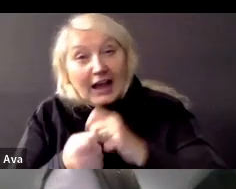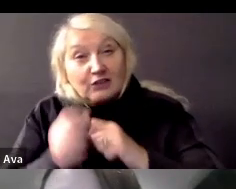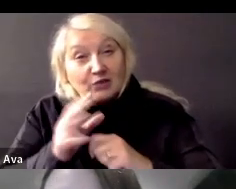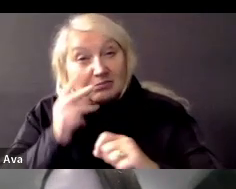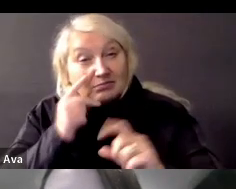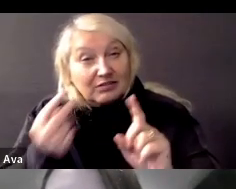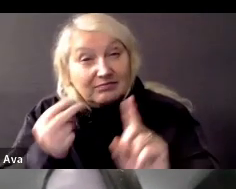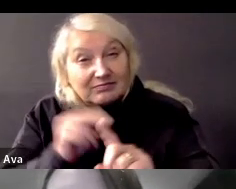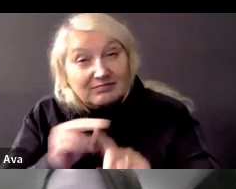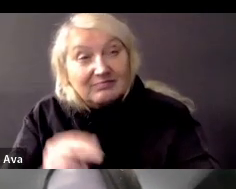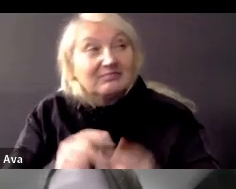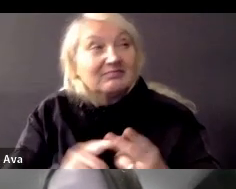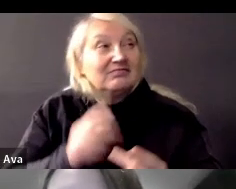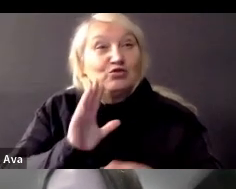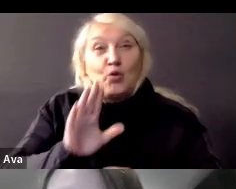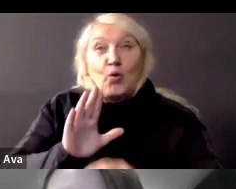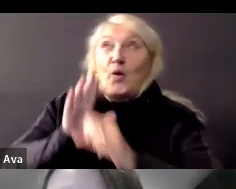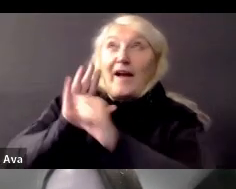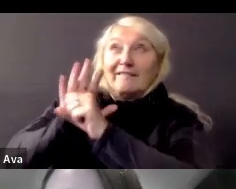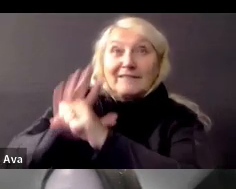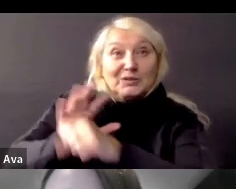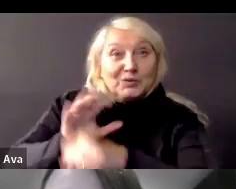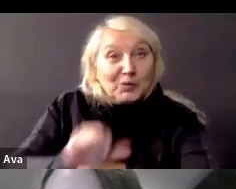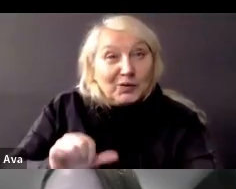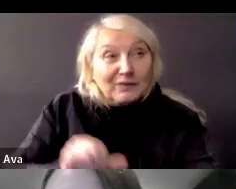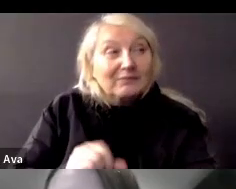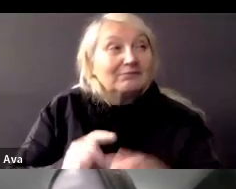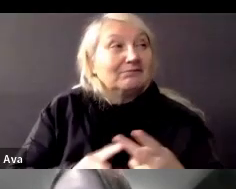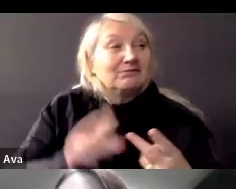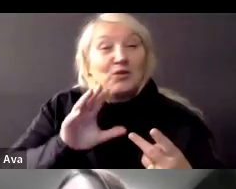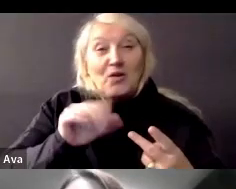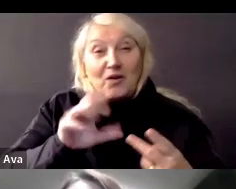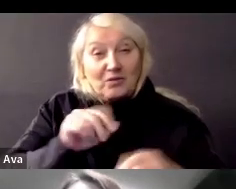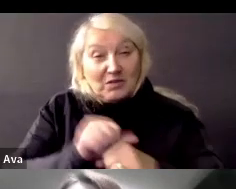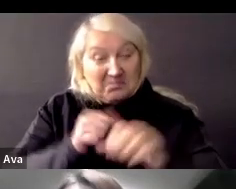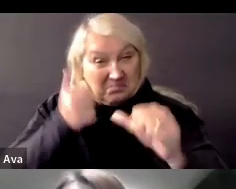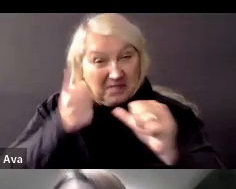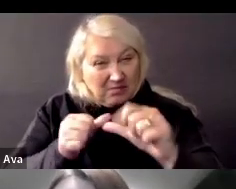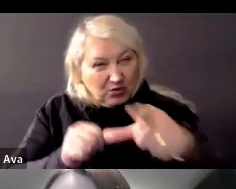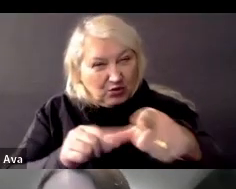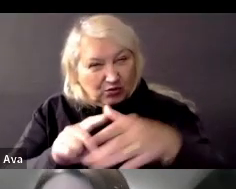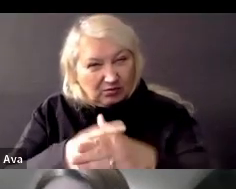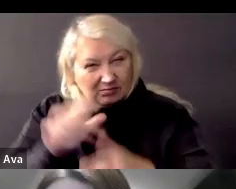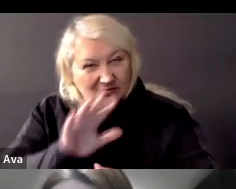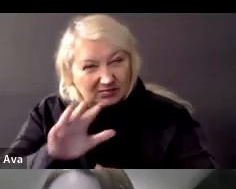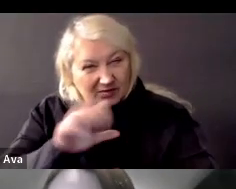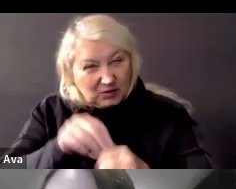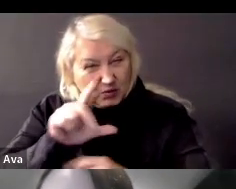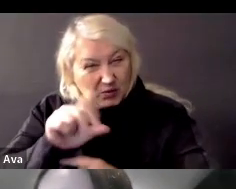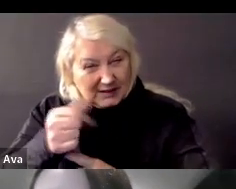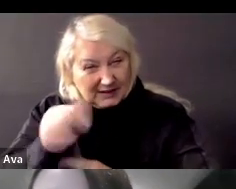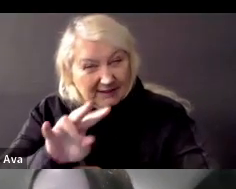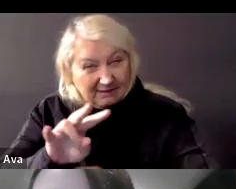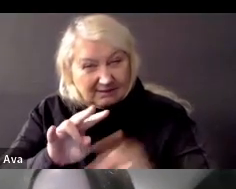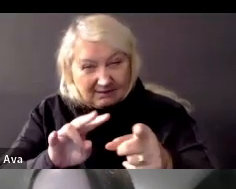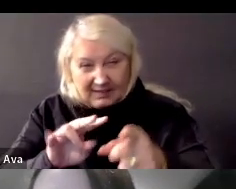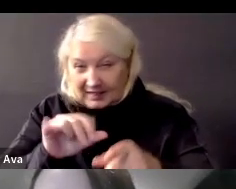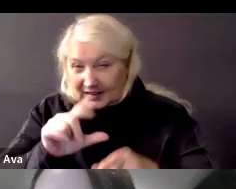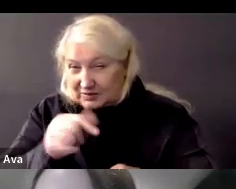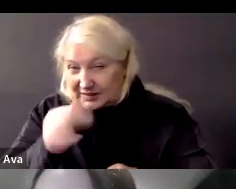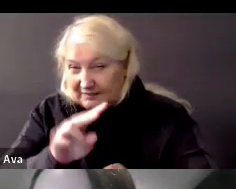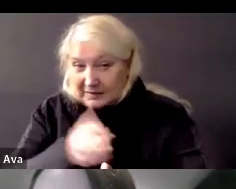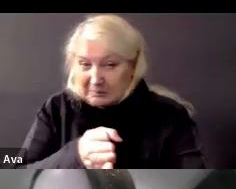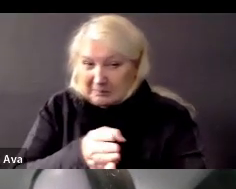your artwork? Because you started advocating in 2017, which was before